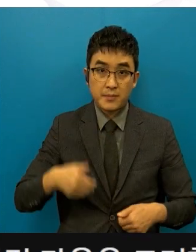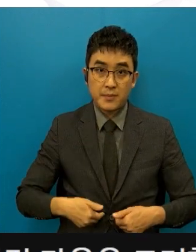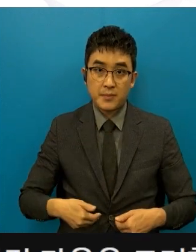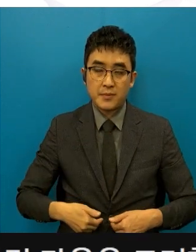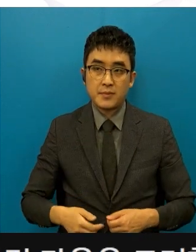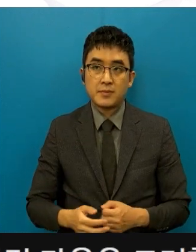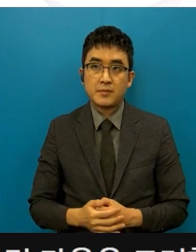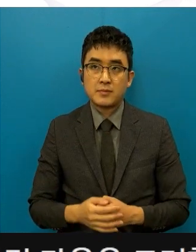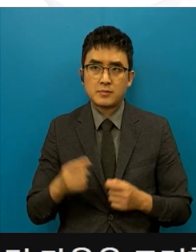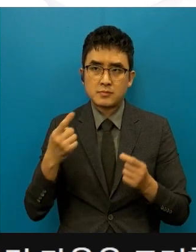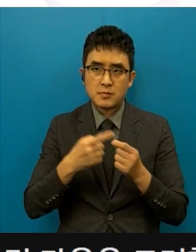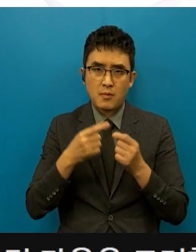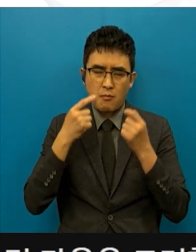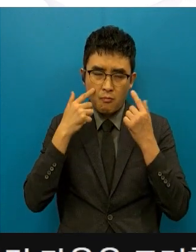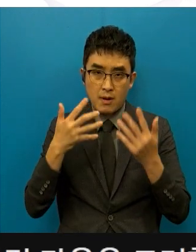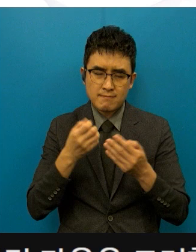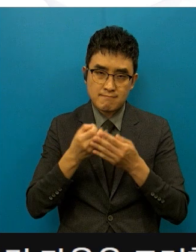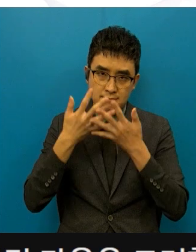procedural guidelines, because